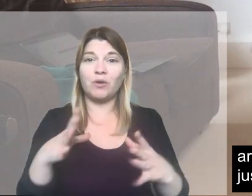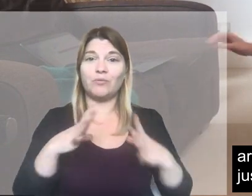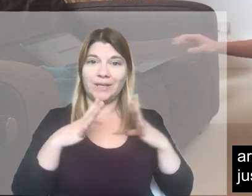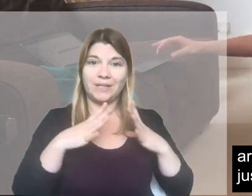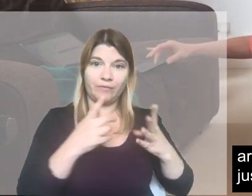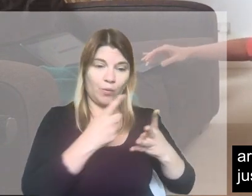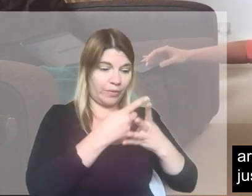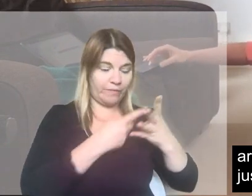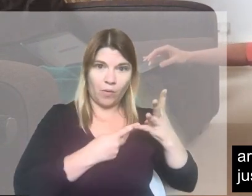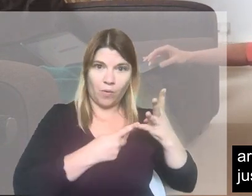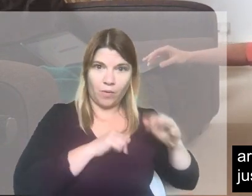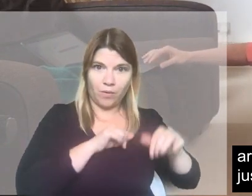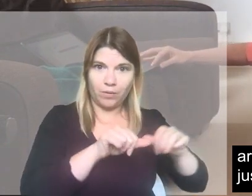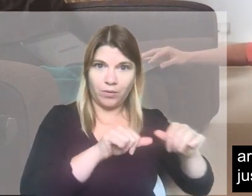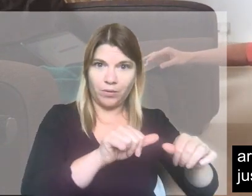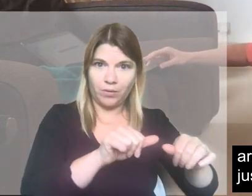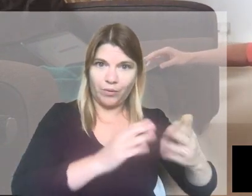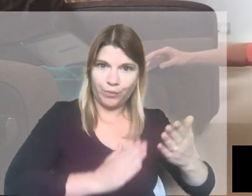here we go.